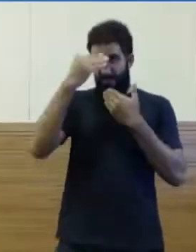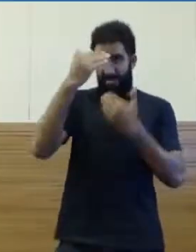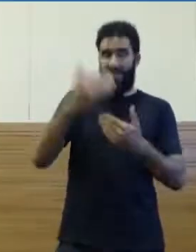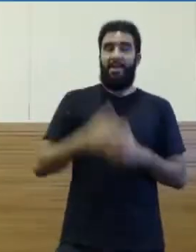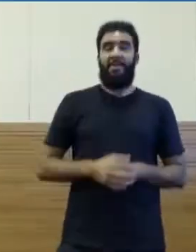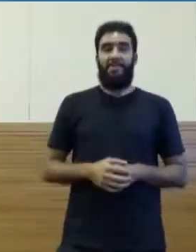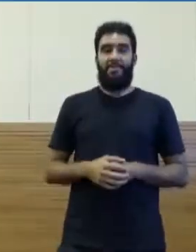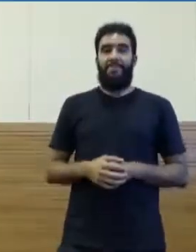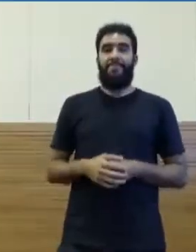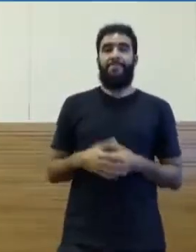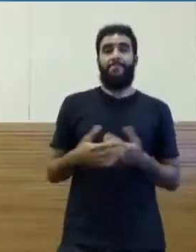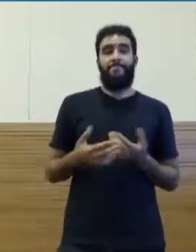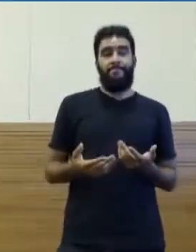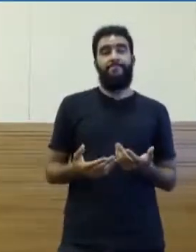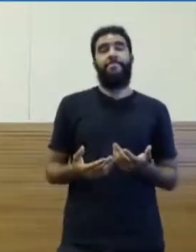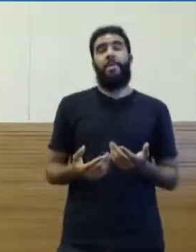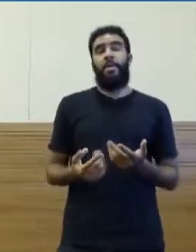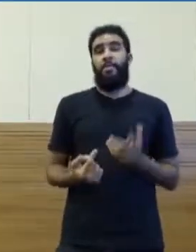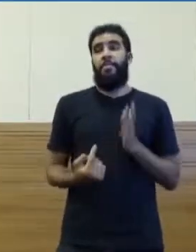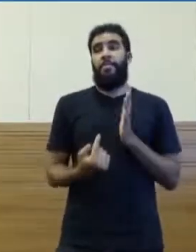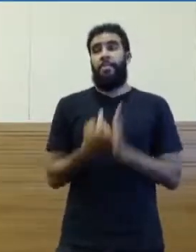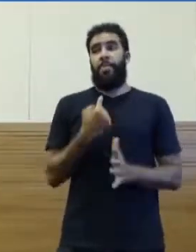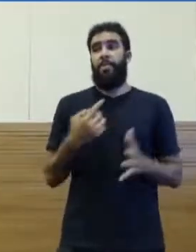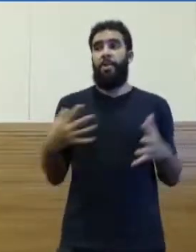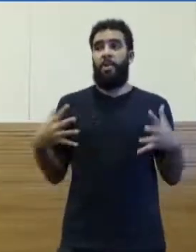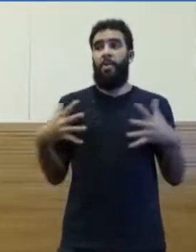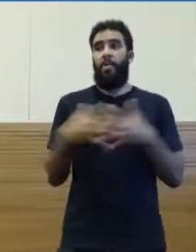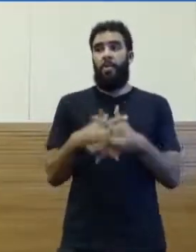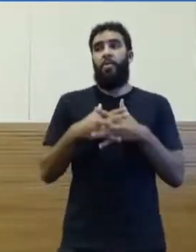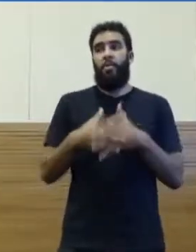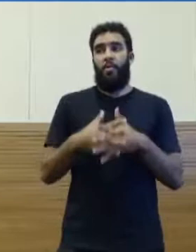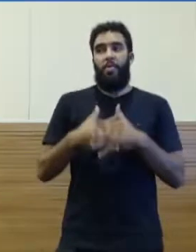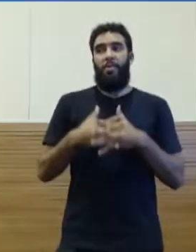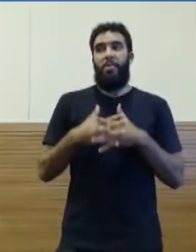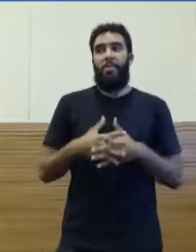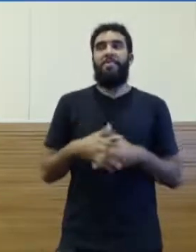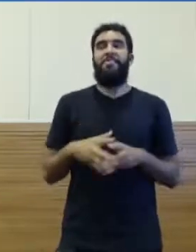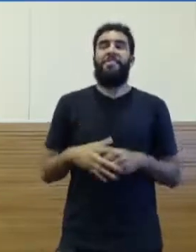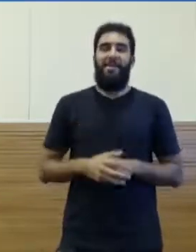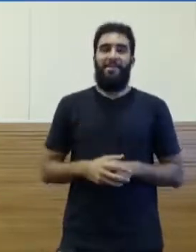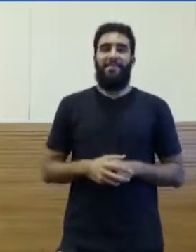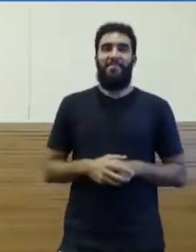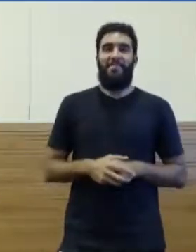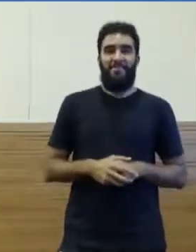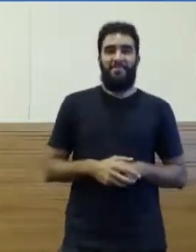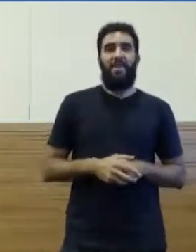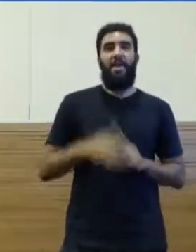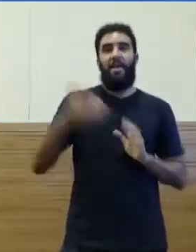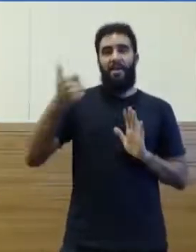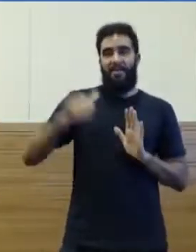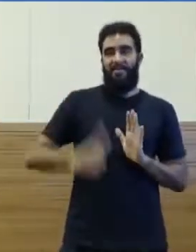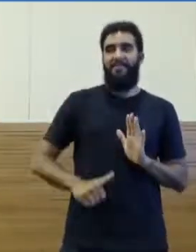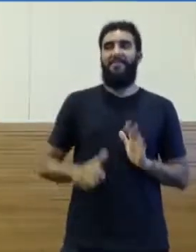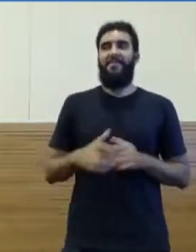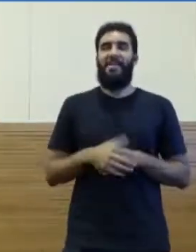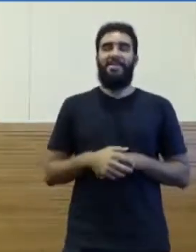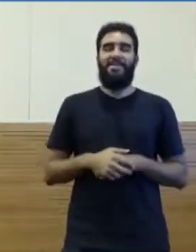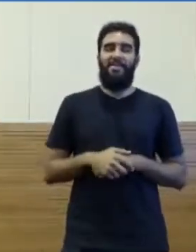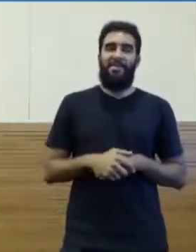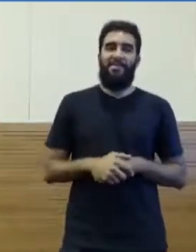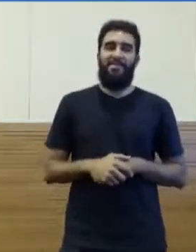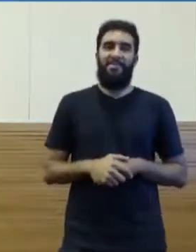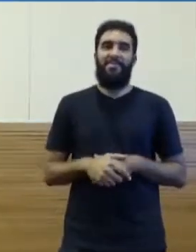Thank you, Gisele. So it's a complicated question in how to